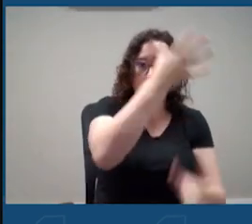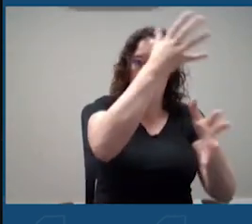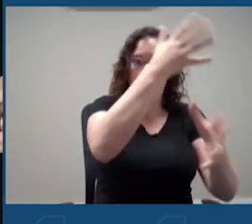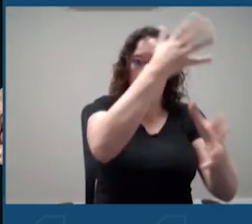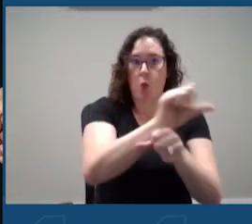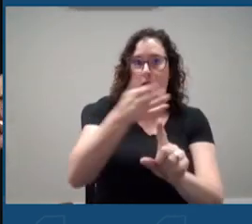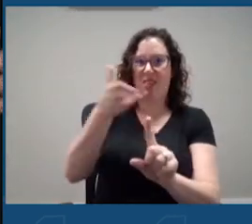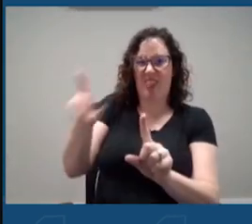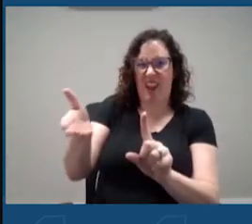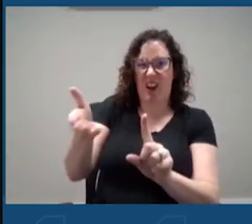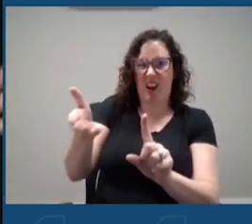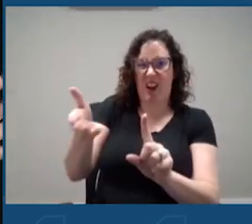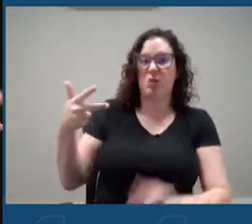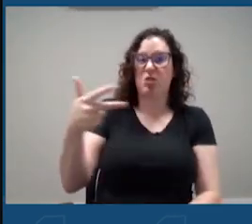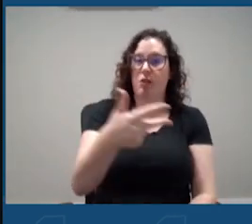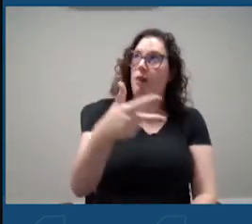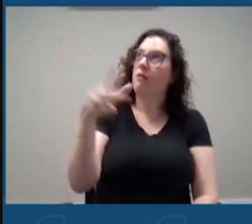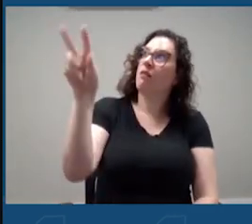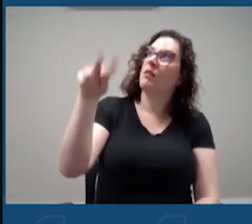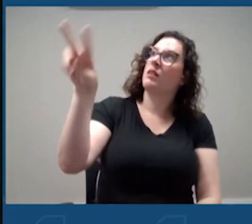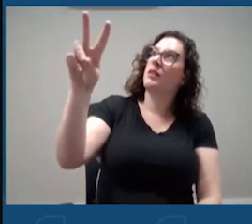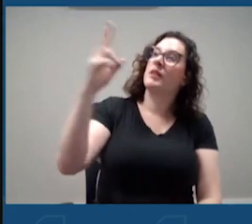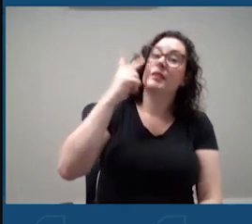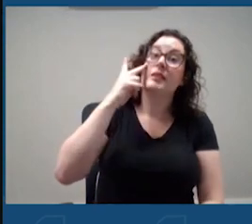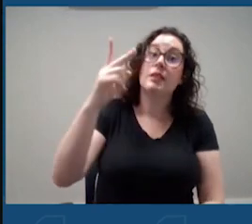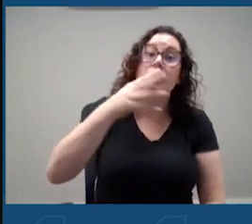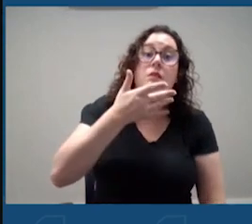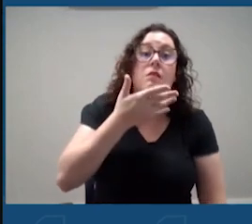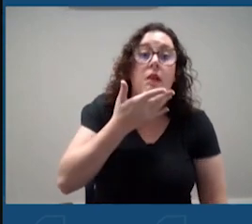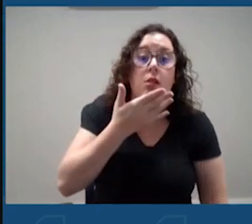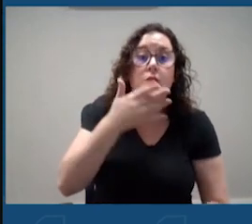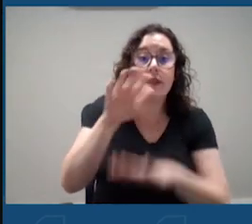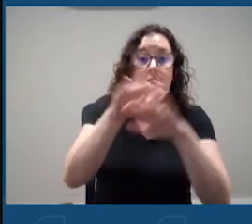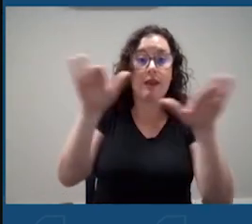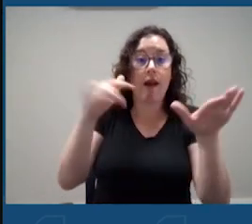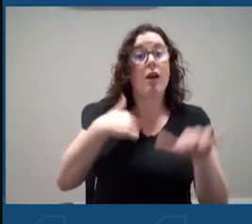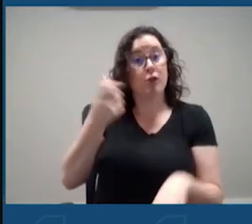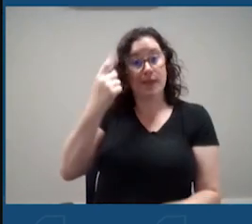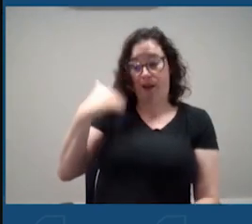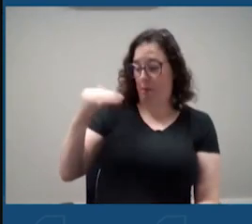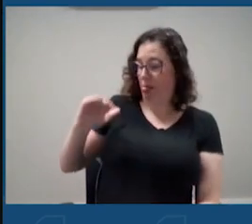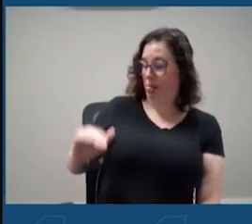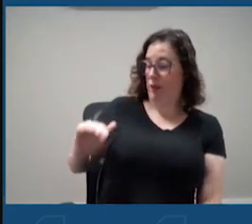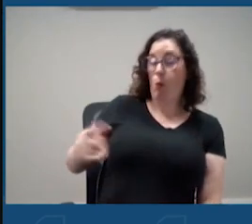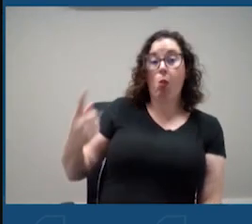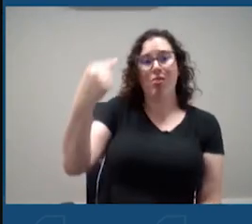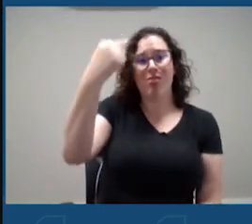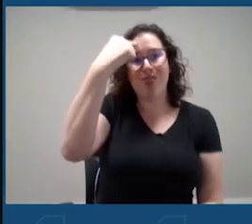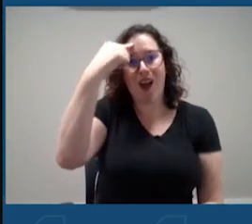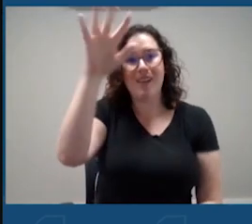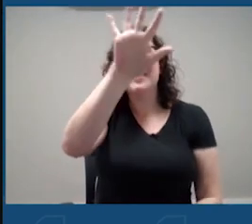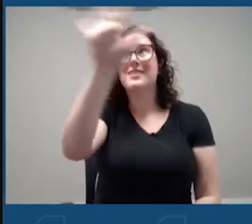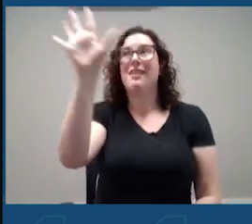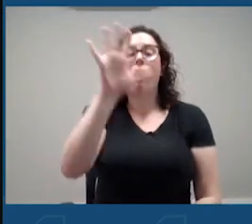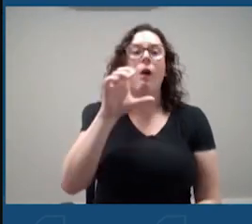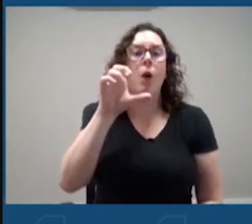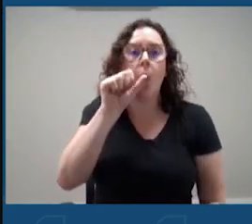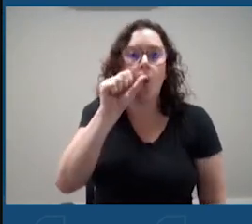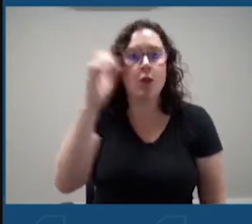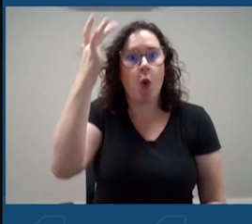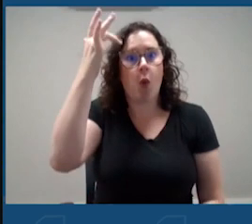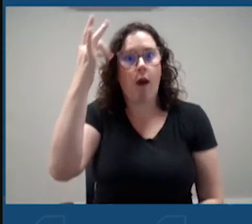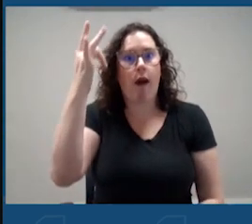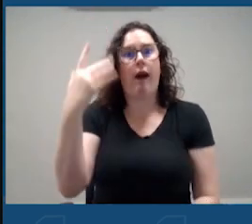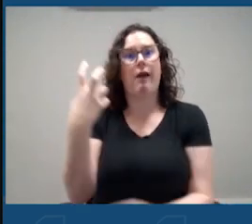of the sky. In fact, as a little kid, I thought the sky was always orange, because that was the smoke, the pollution, the toxins billowing out. And